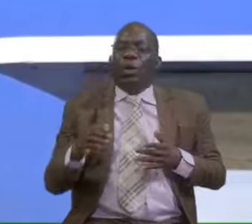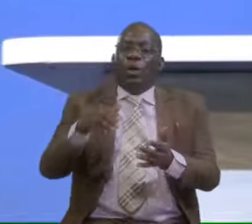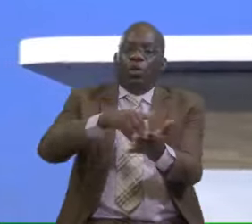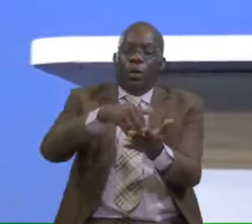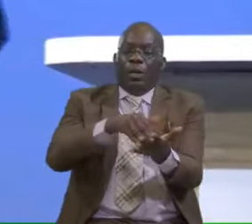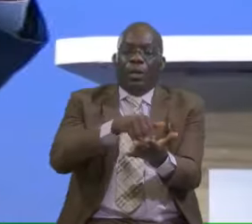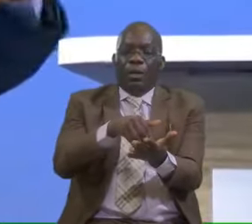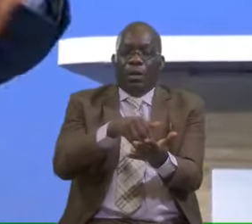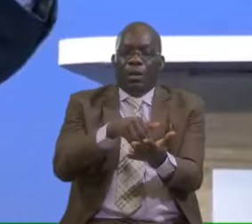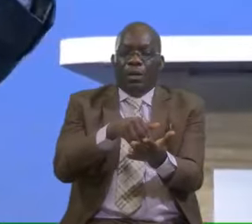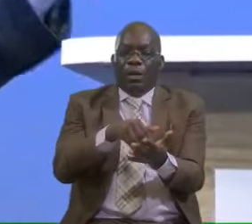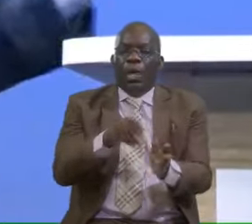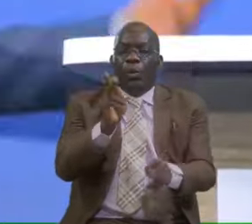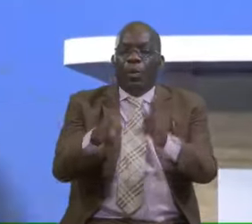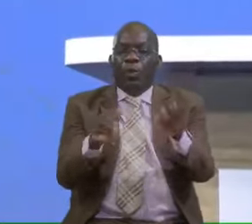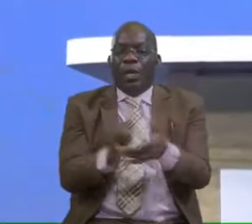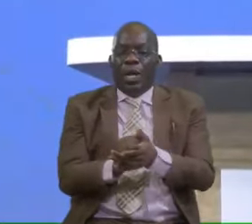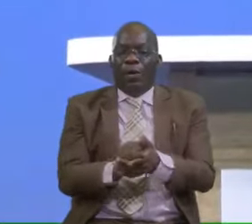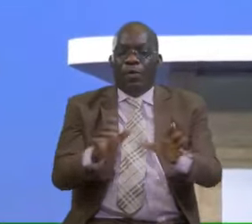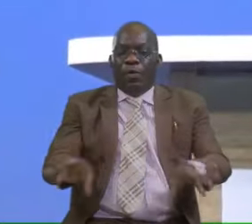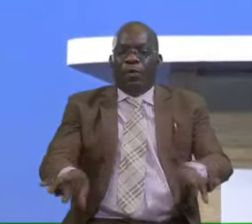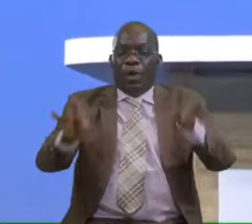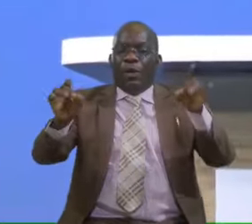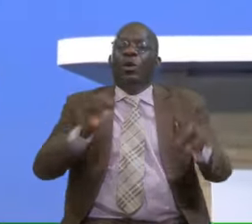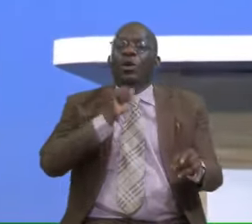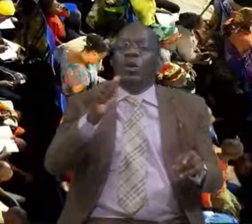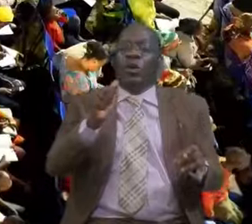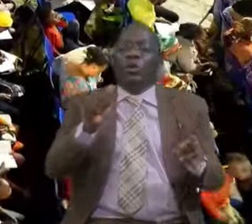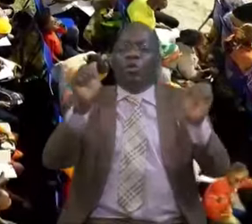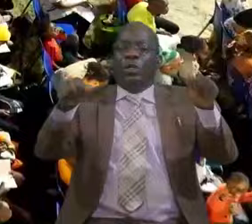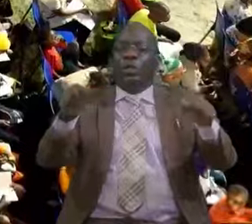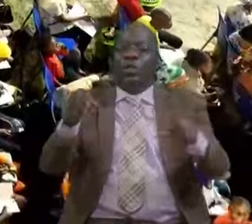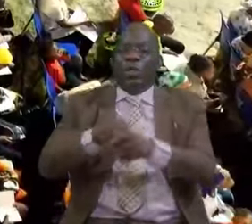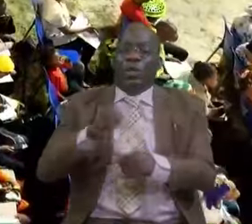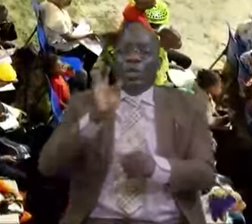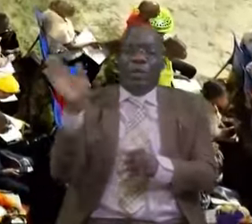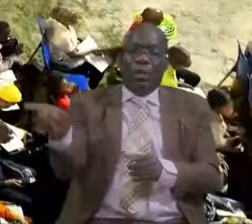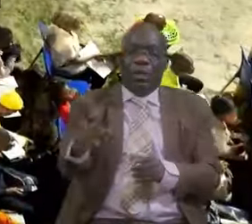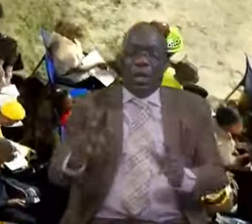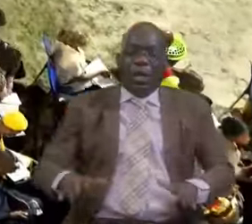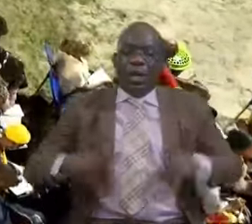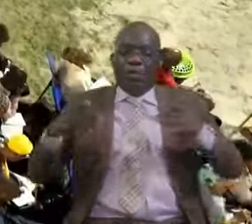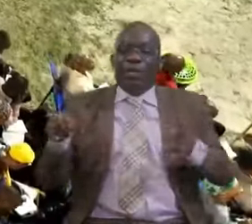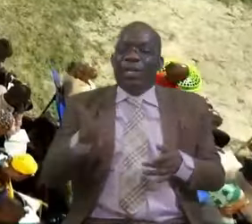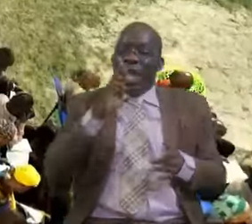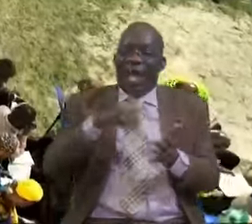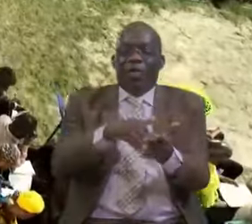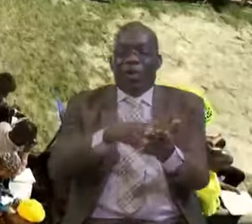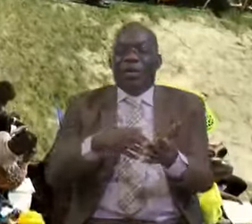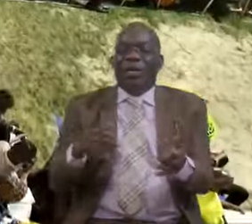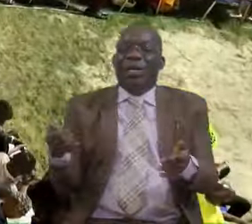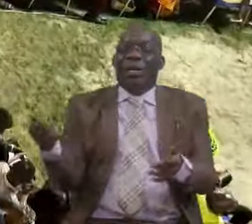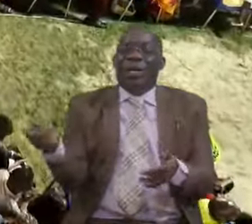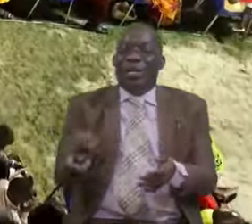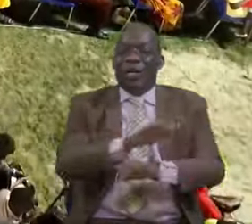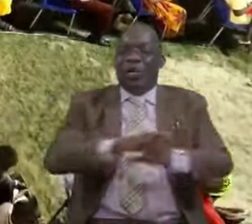those who find impossibilities in their lives, they are invalid, they are impotent, they